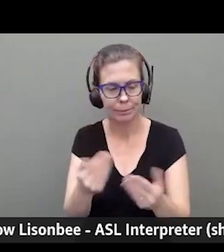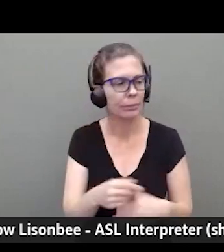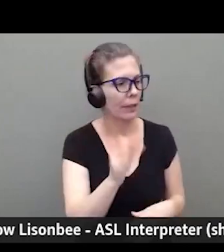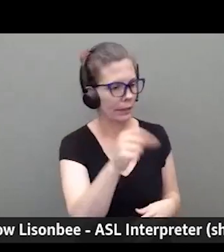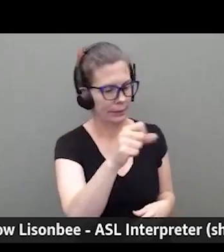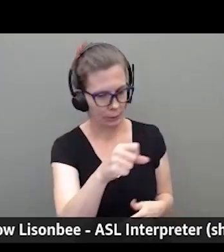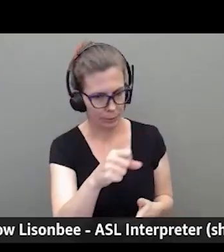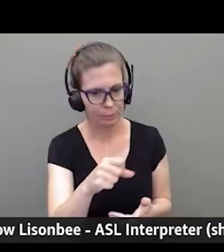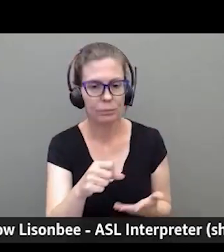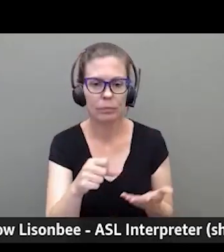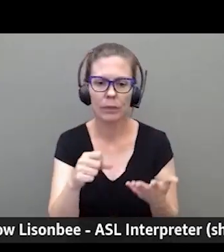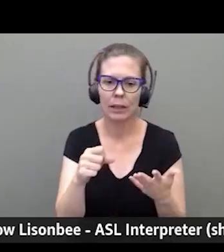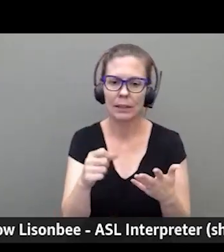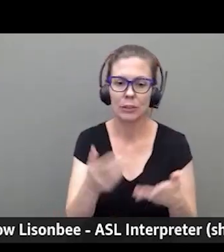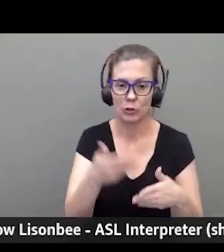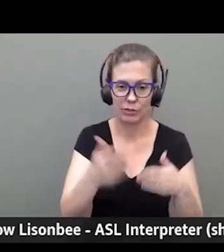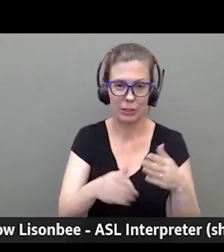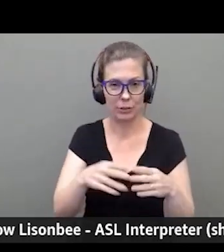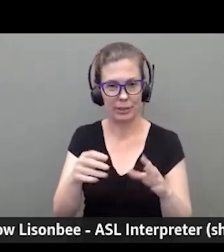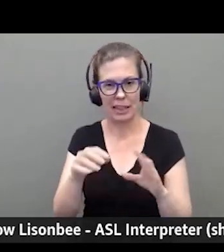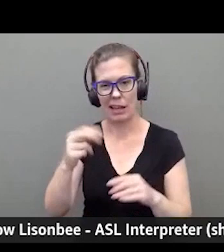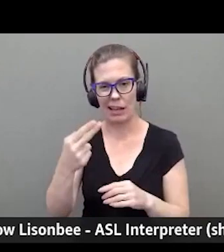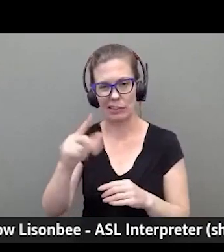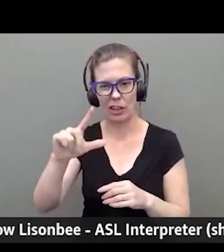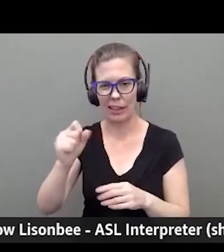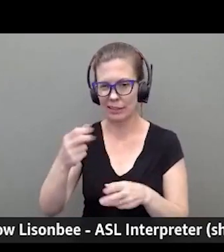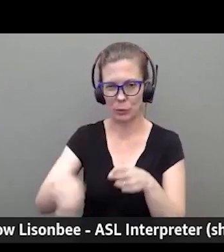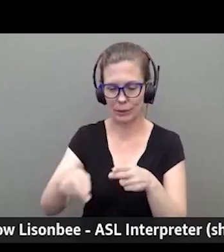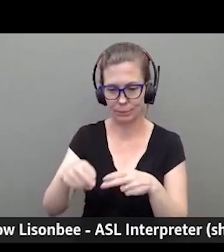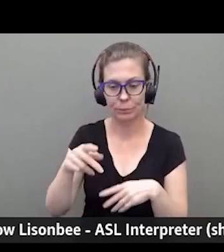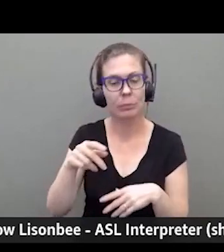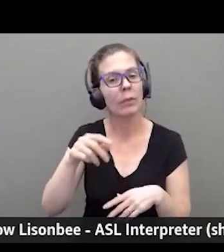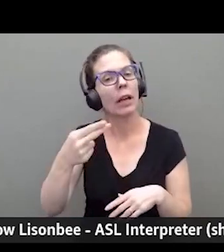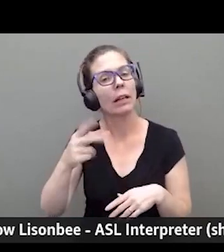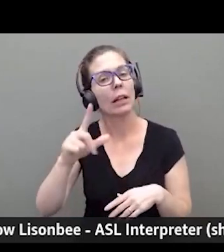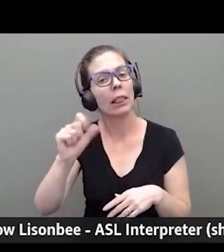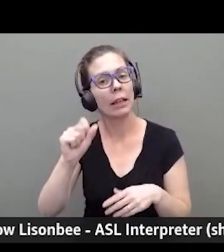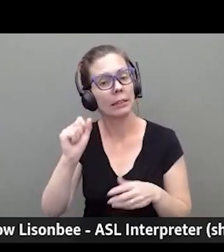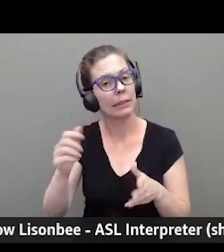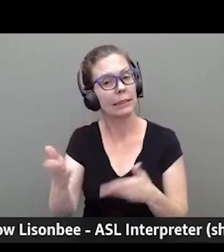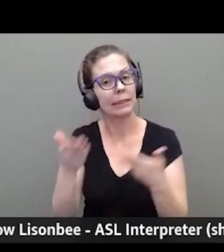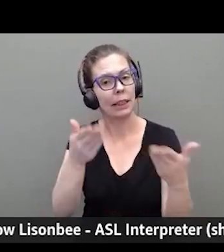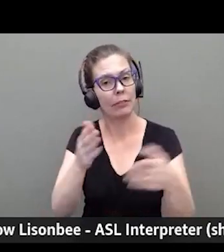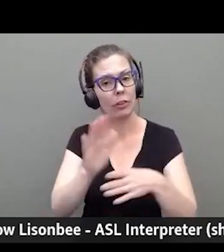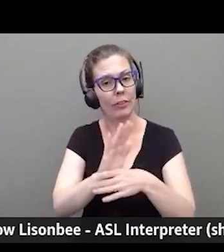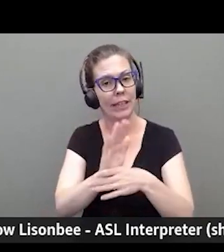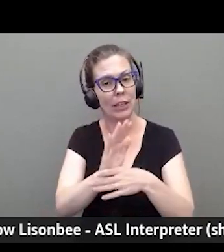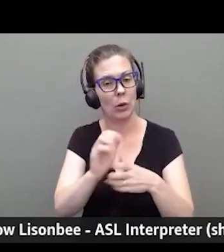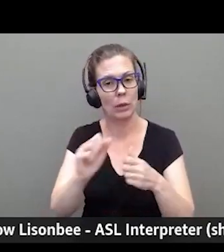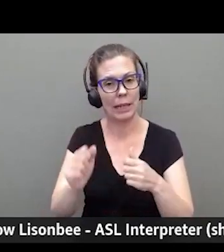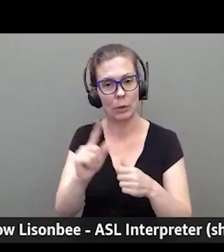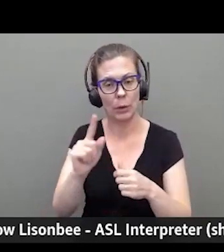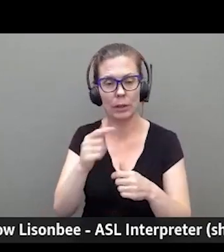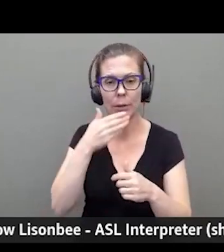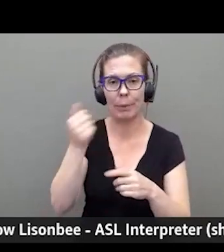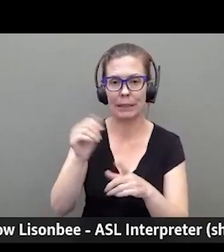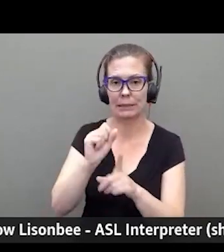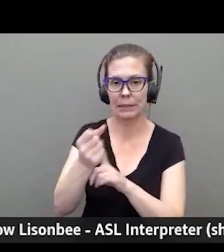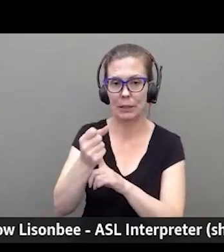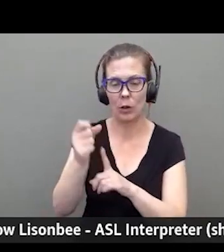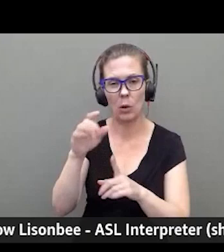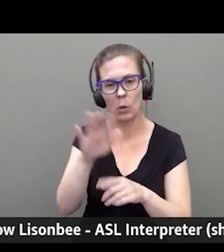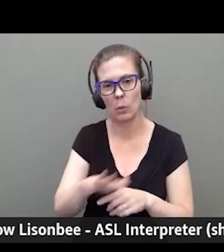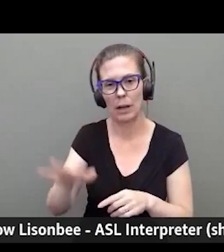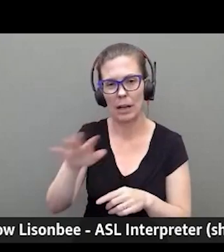So just to finish that thought on HLS very, very quickly, HLS can deliver video with anywhere, best case scenario,